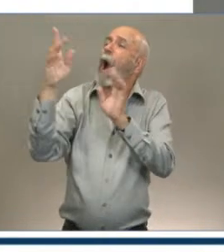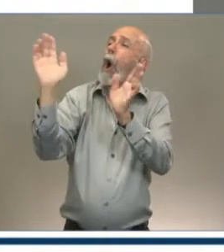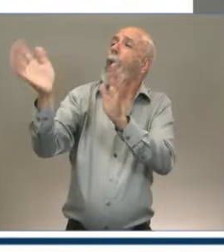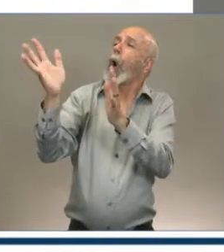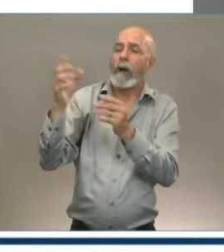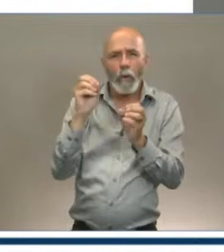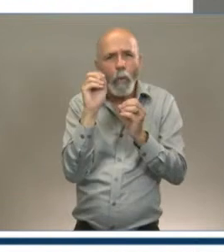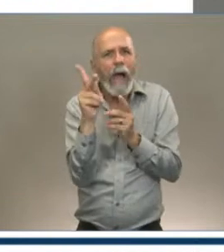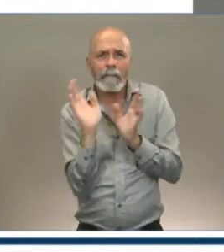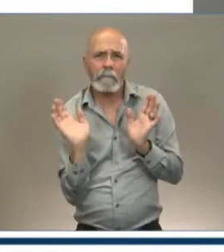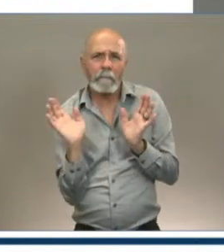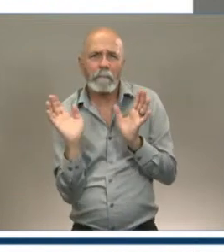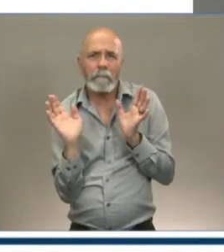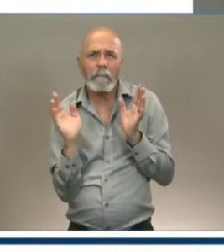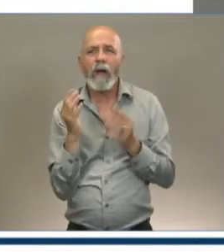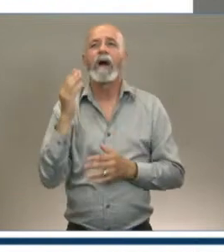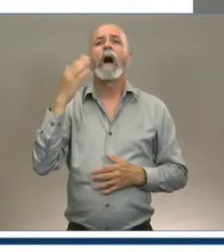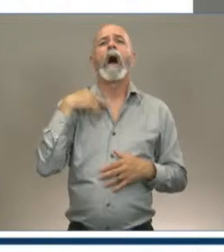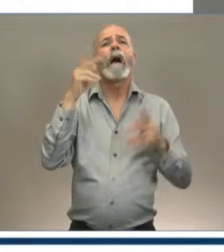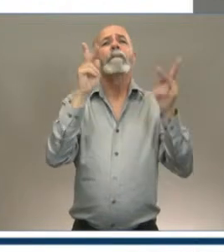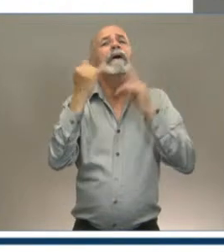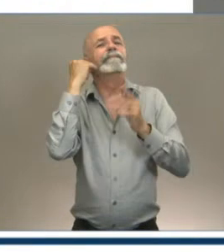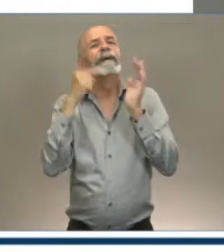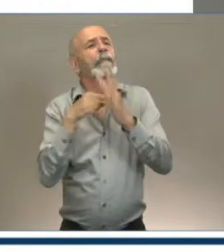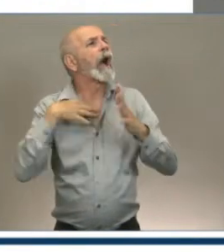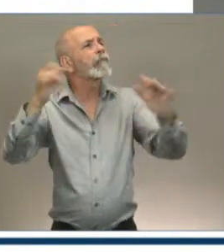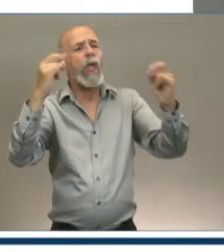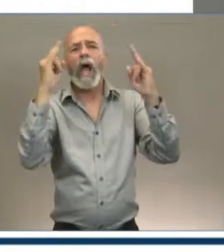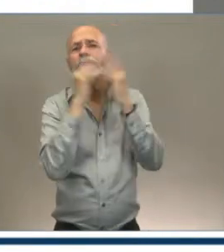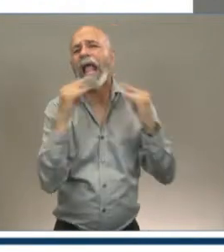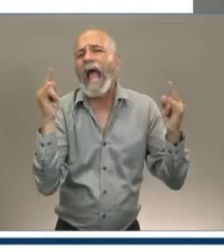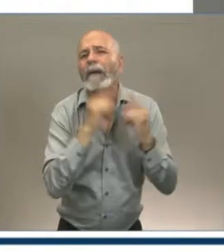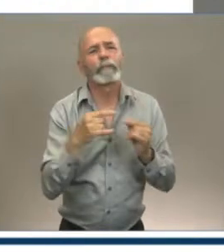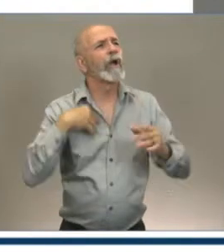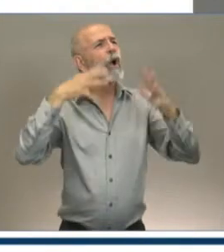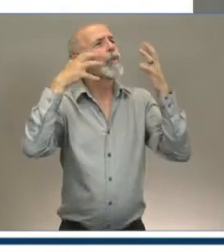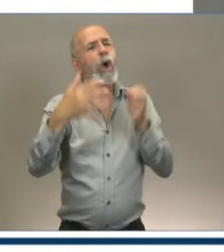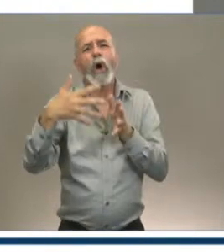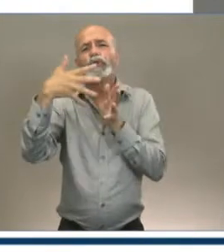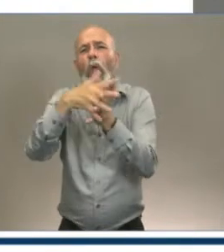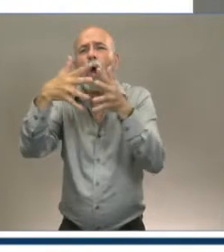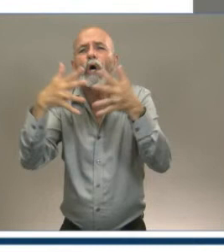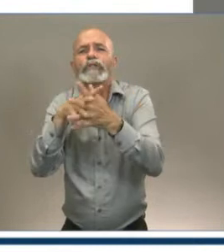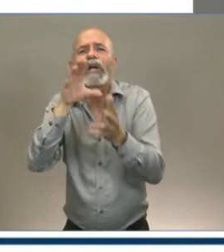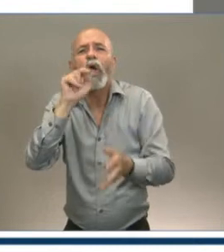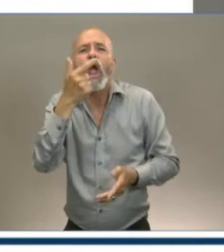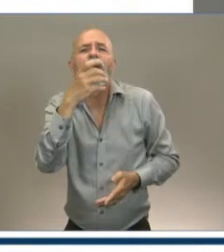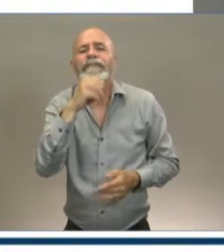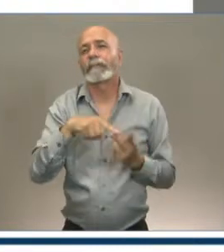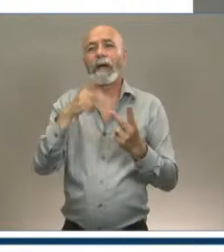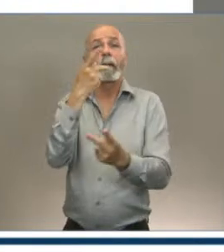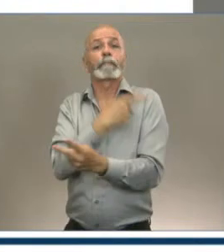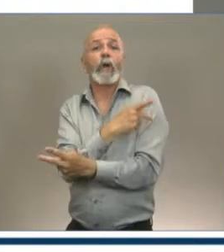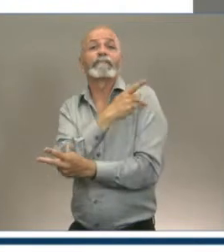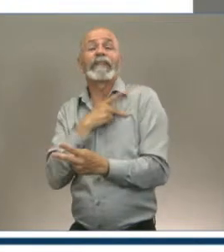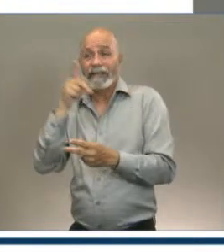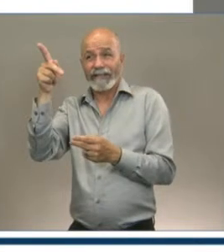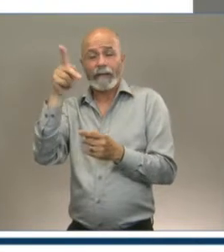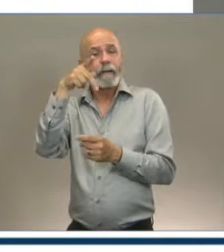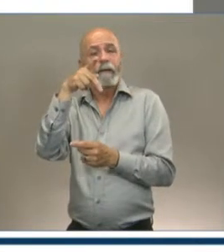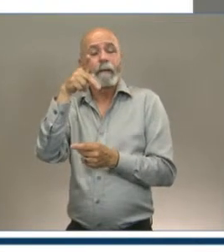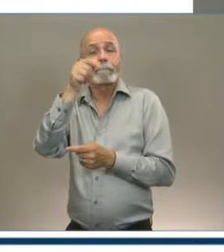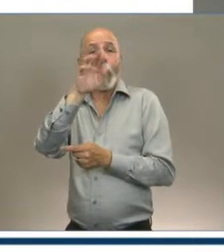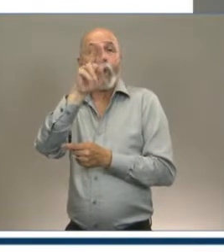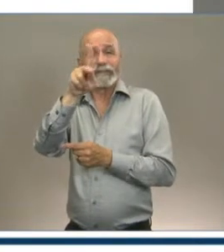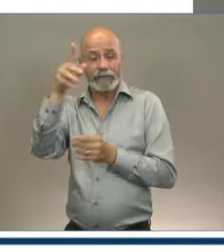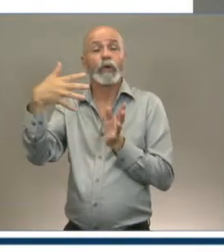or to the cottage. Provincial campgrounds remain closed. And like we did at this time last